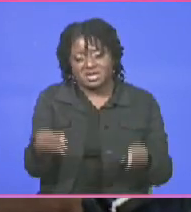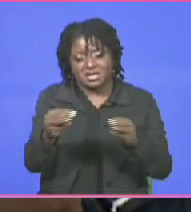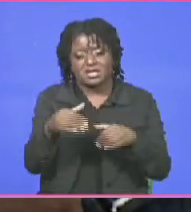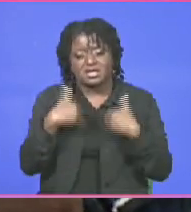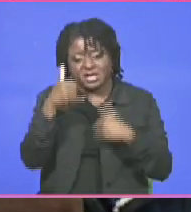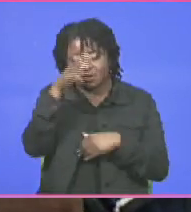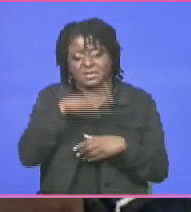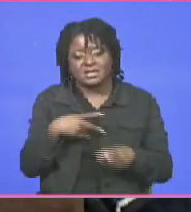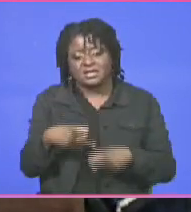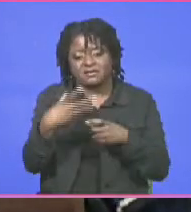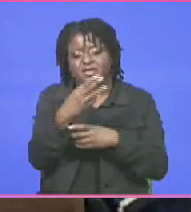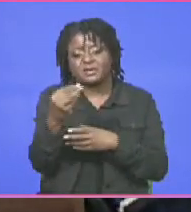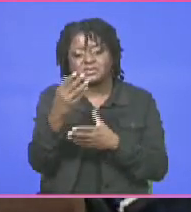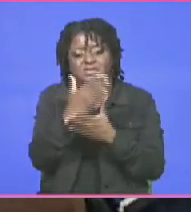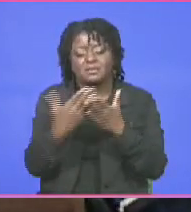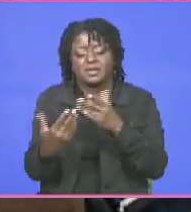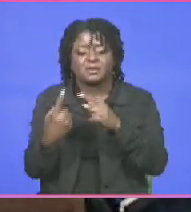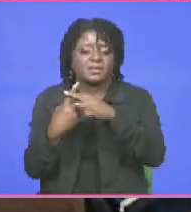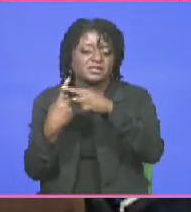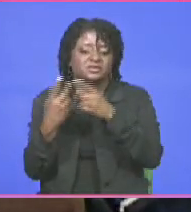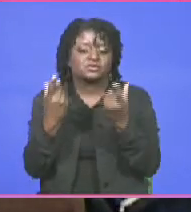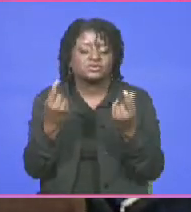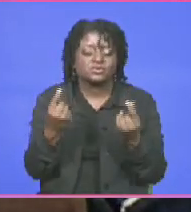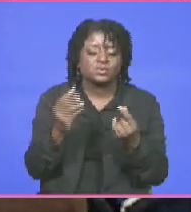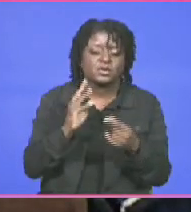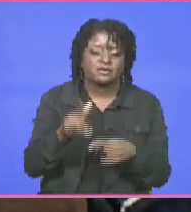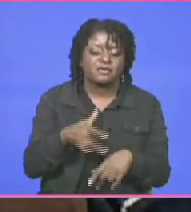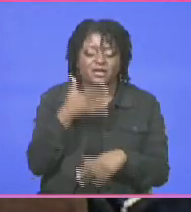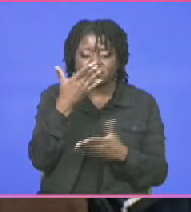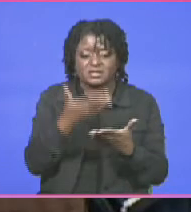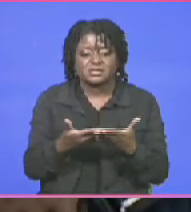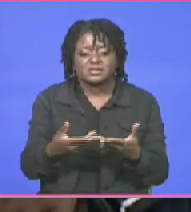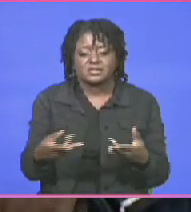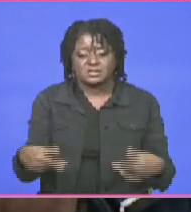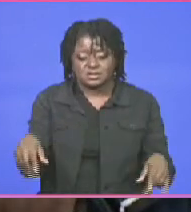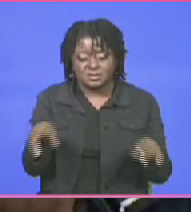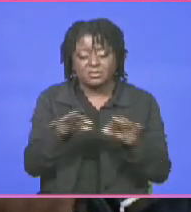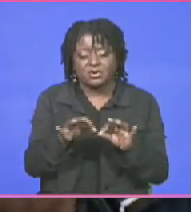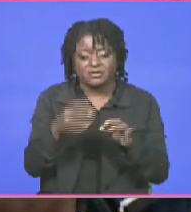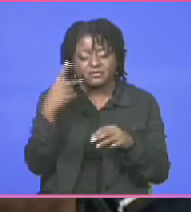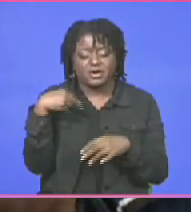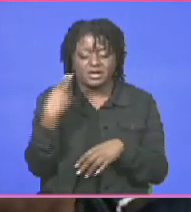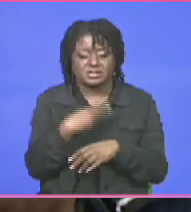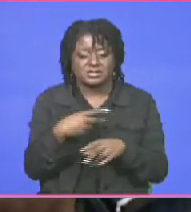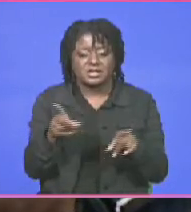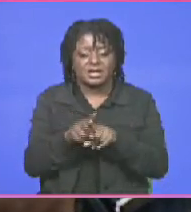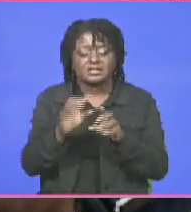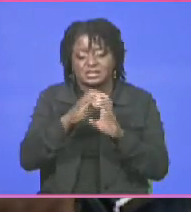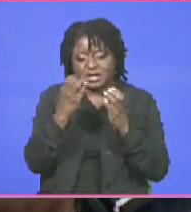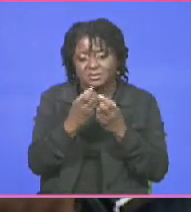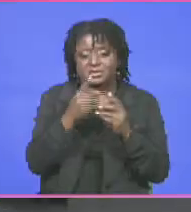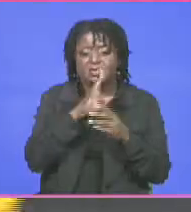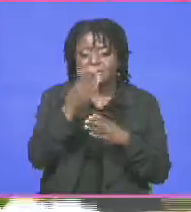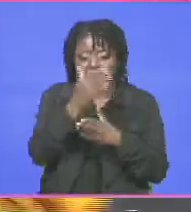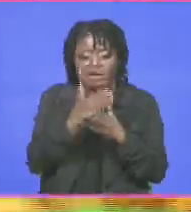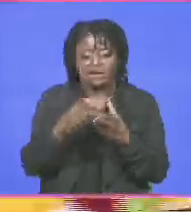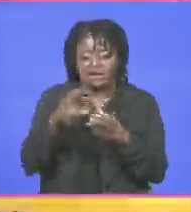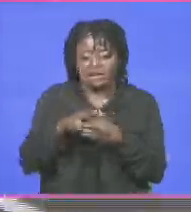men, and giving them something positive to do. And so we felt that this was vitally important for us as a company to be a part